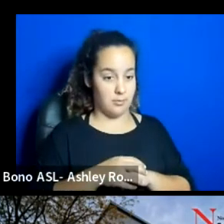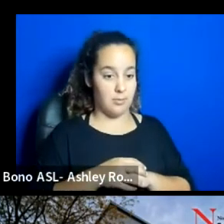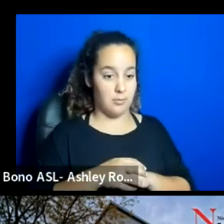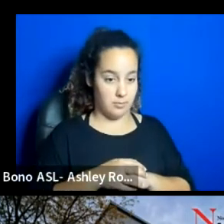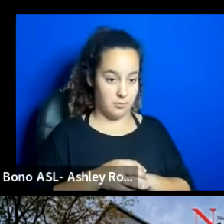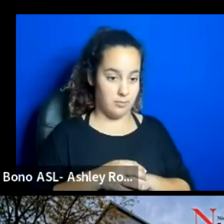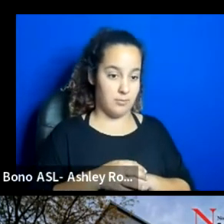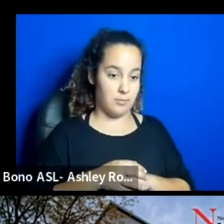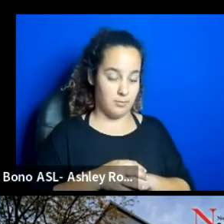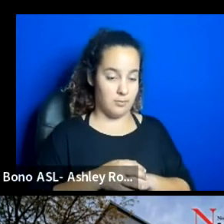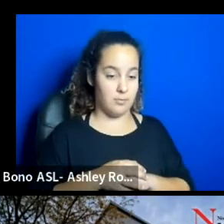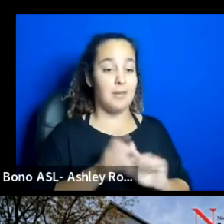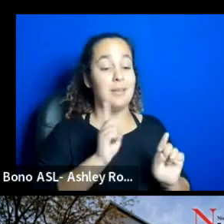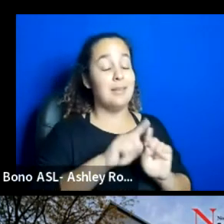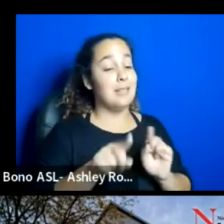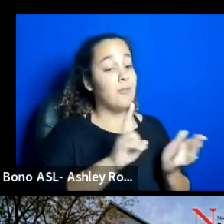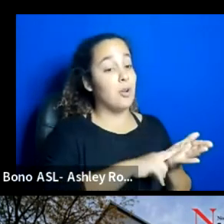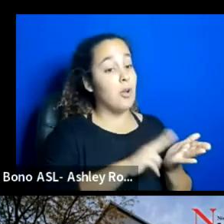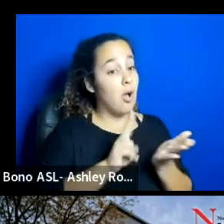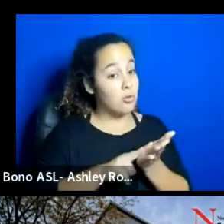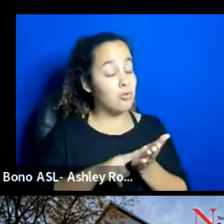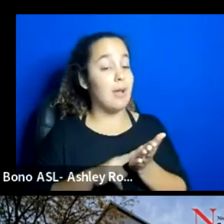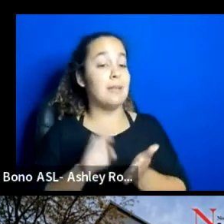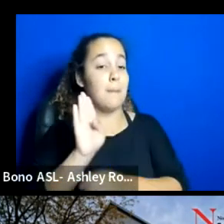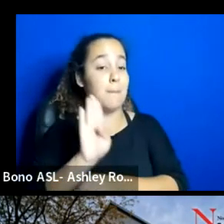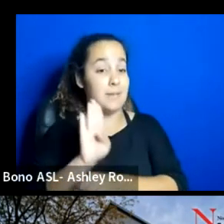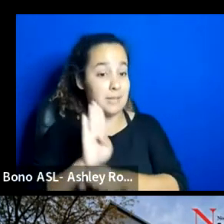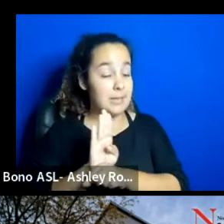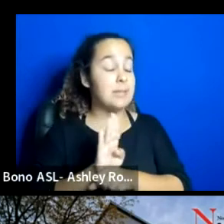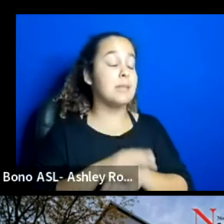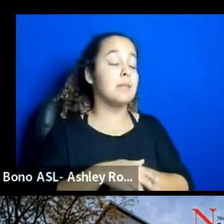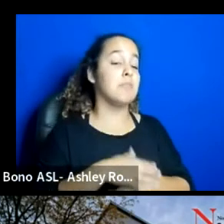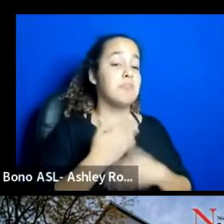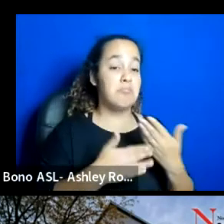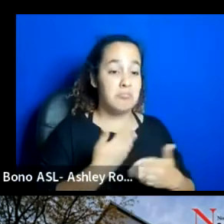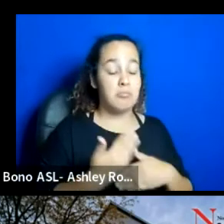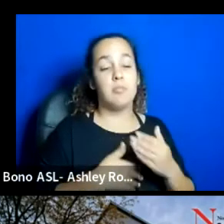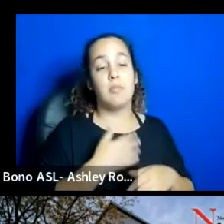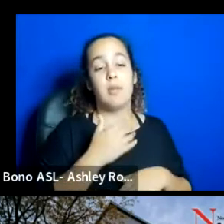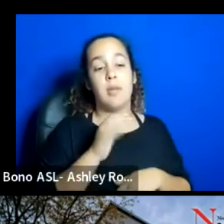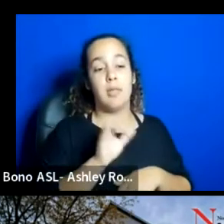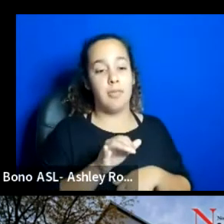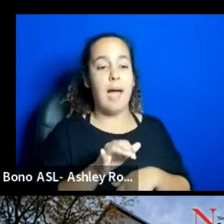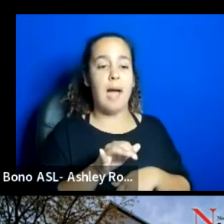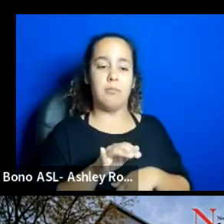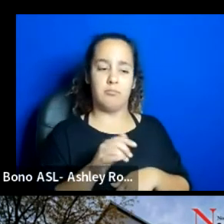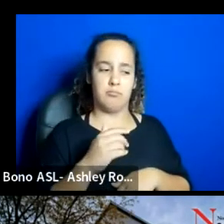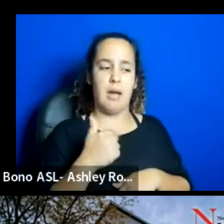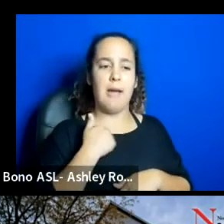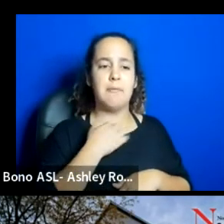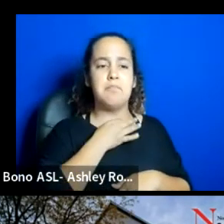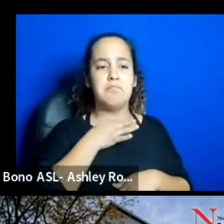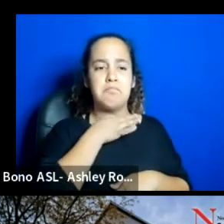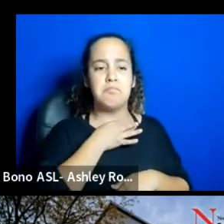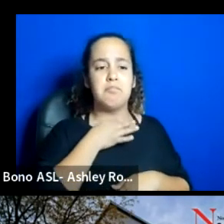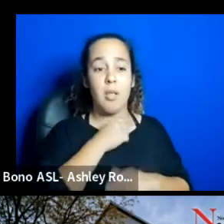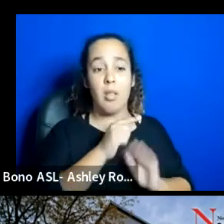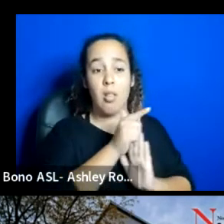to contracts, business negotiation, and arrangements led to me the question of the very notion of law itself.